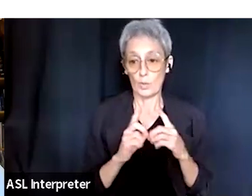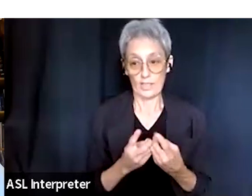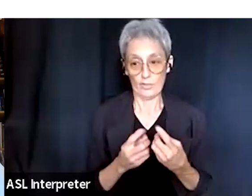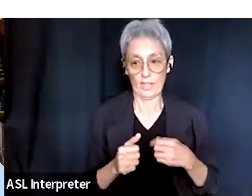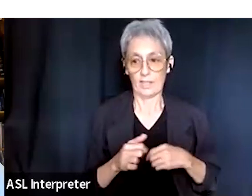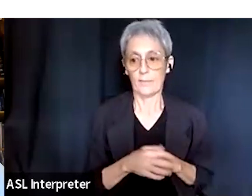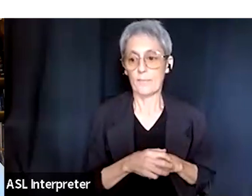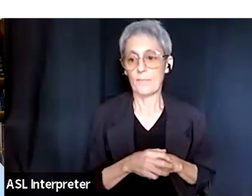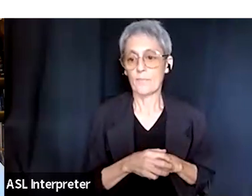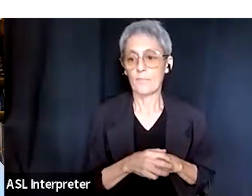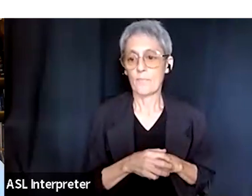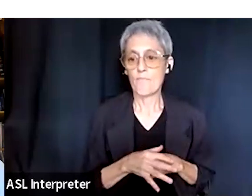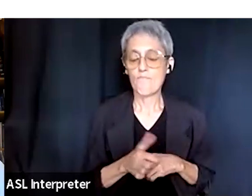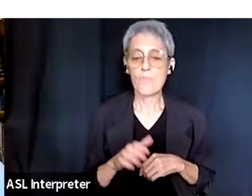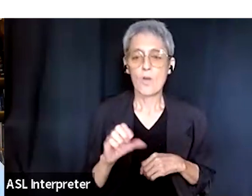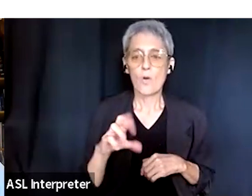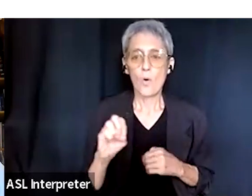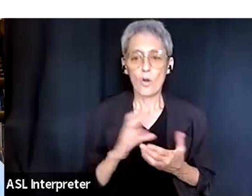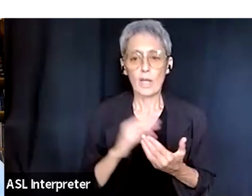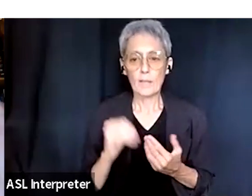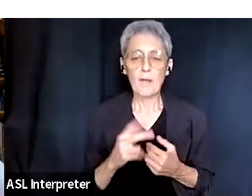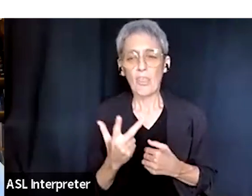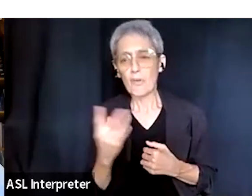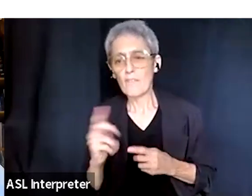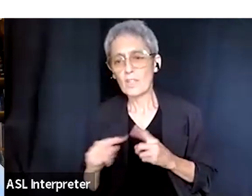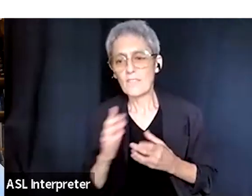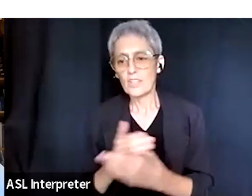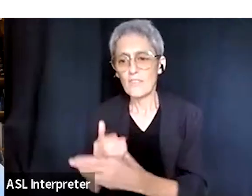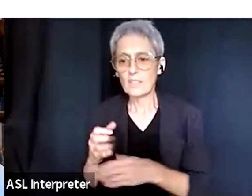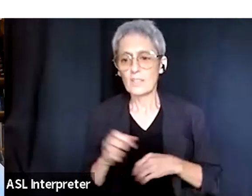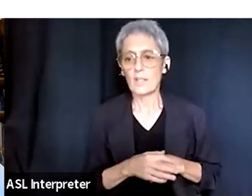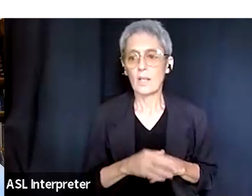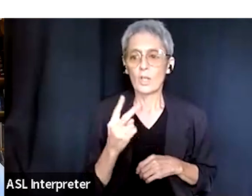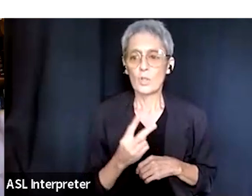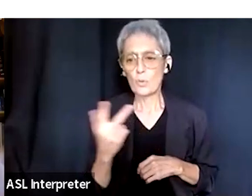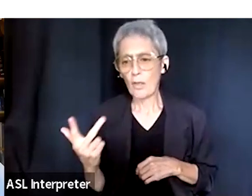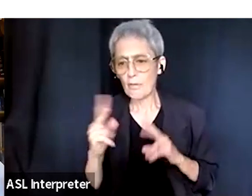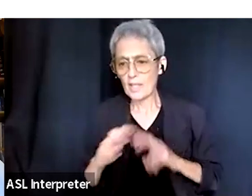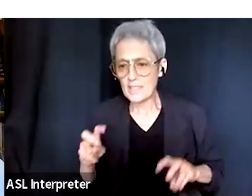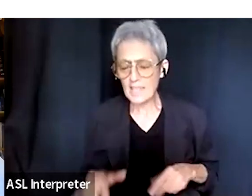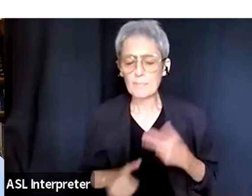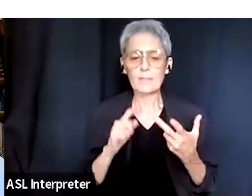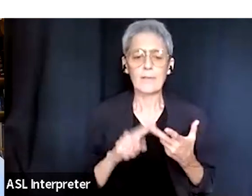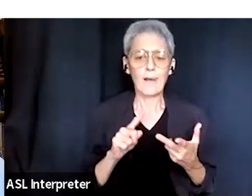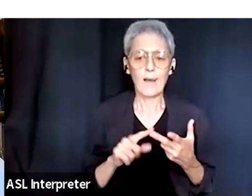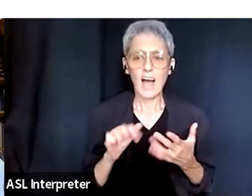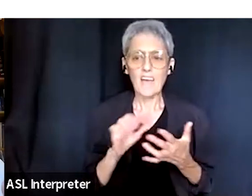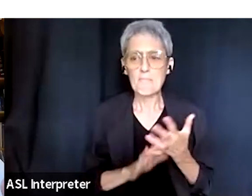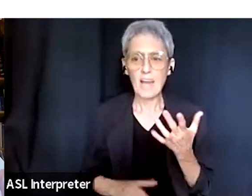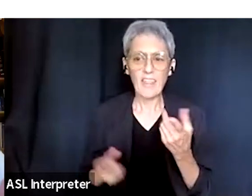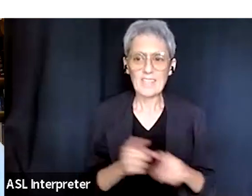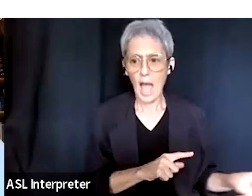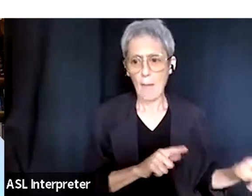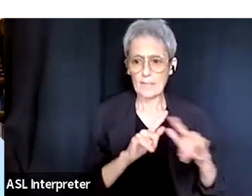3 or 4 different interventions, I've got 2 or 3 assessments, I have all these things going on, they